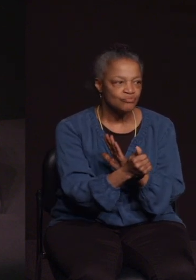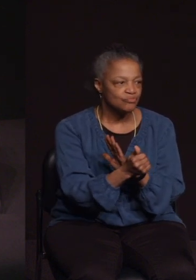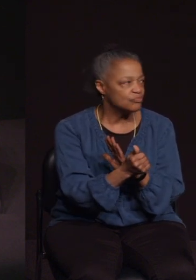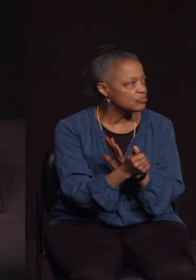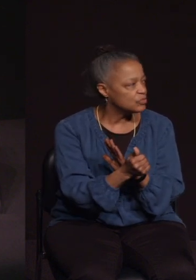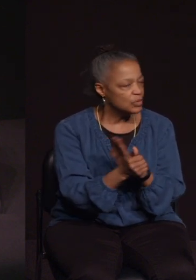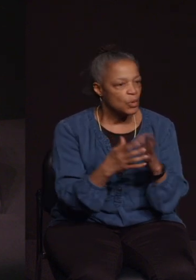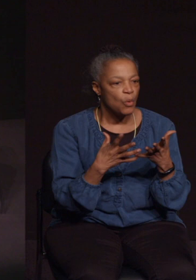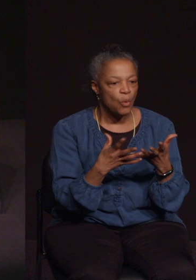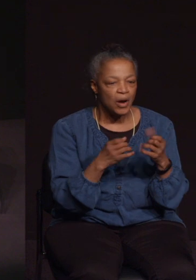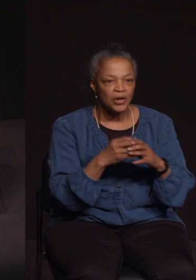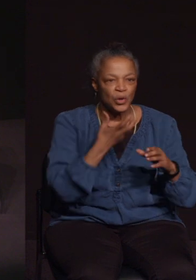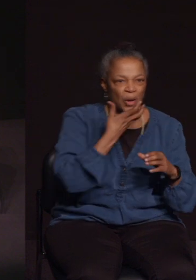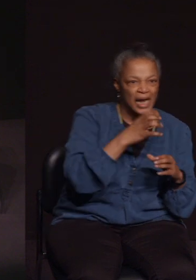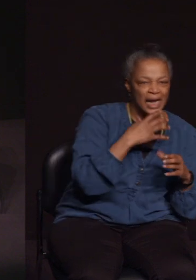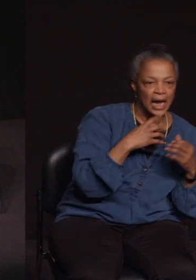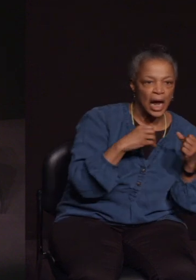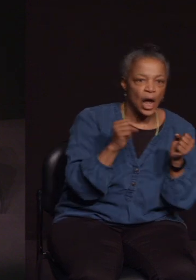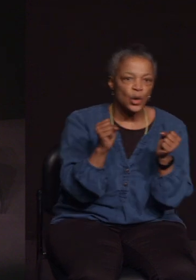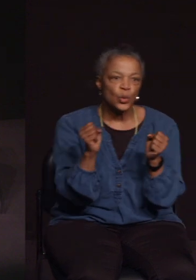Vatterot and do heating and cooling. So